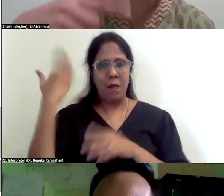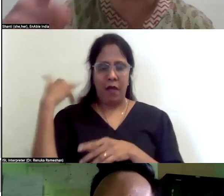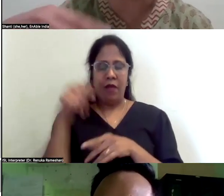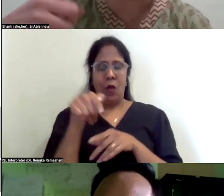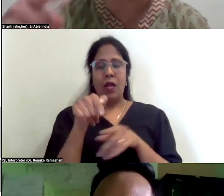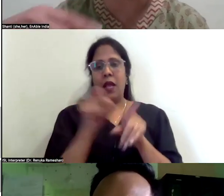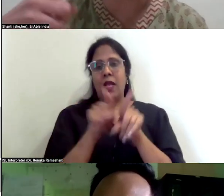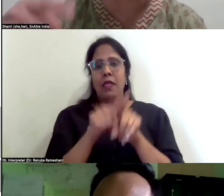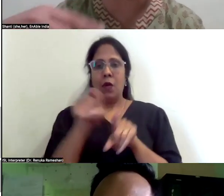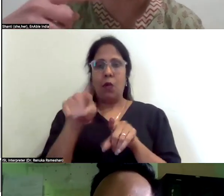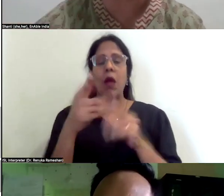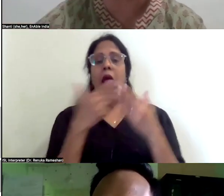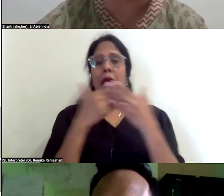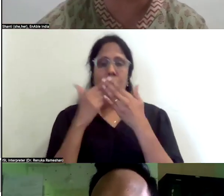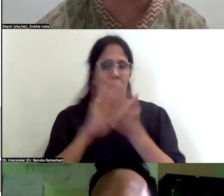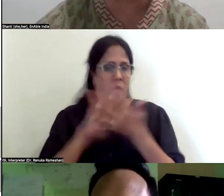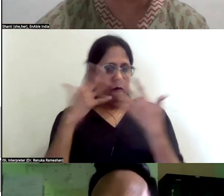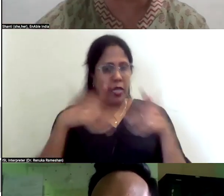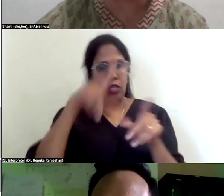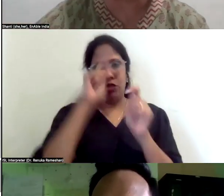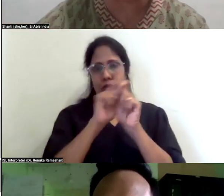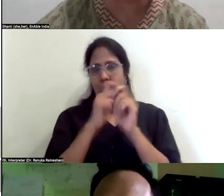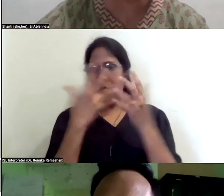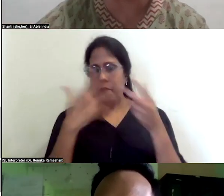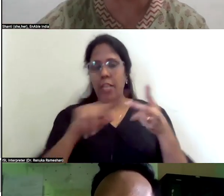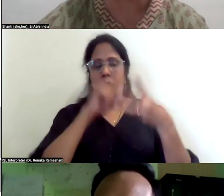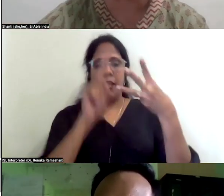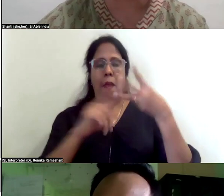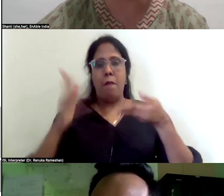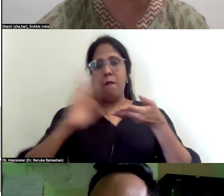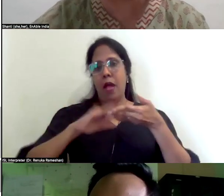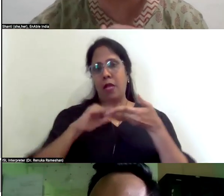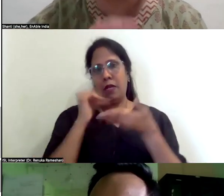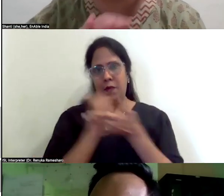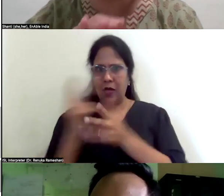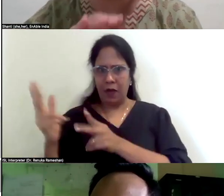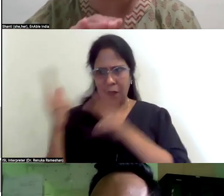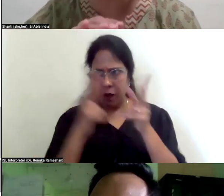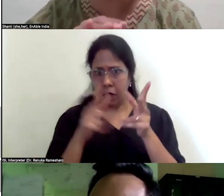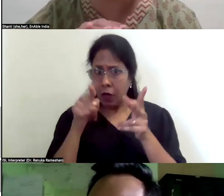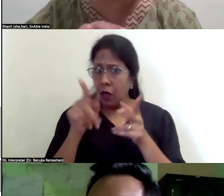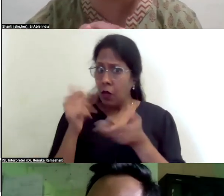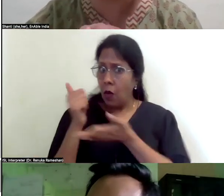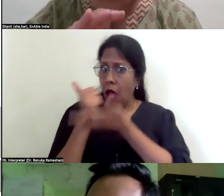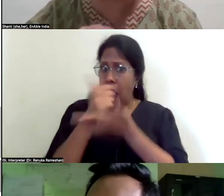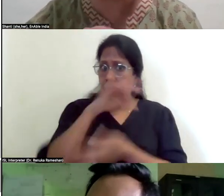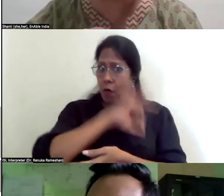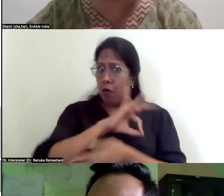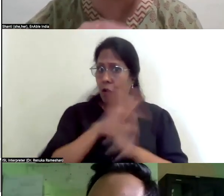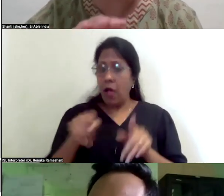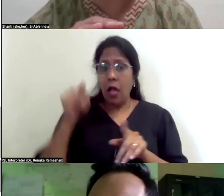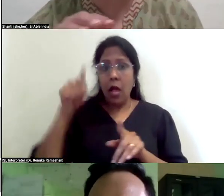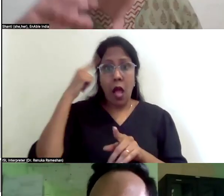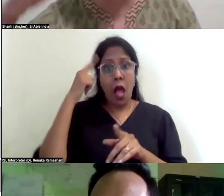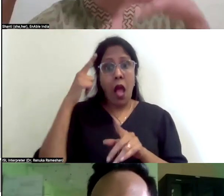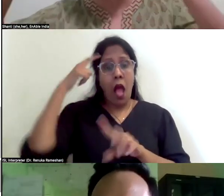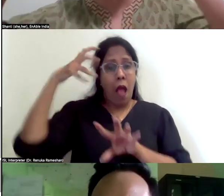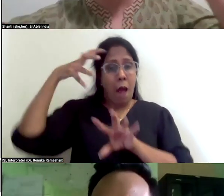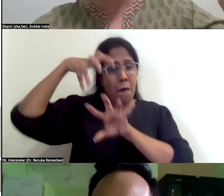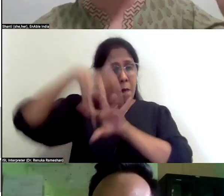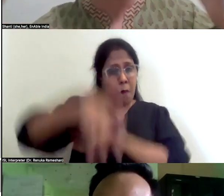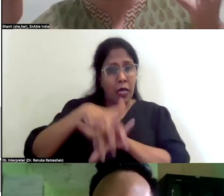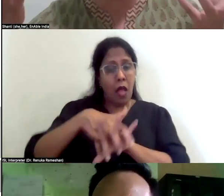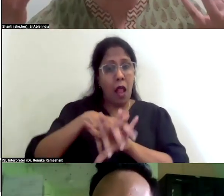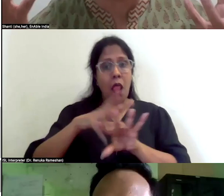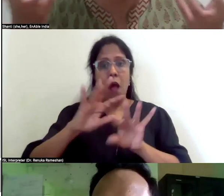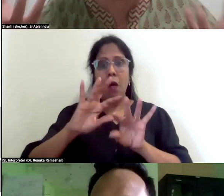you should finish education, employed, and get married, did it help? Because this is the right mental model. We know that the mental model of saying